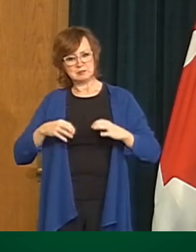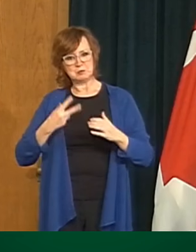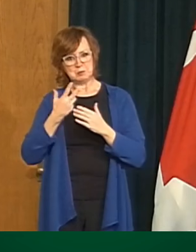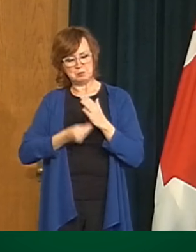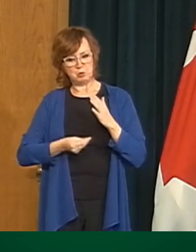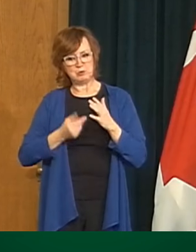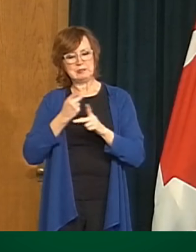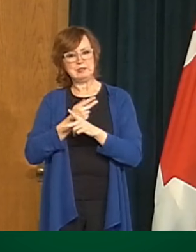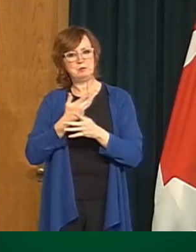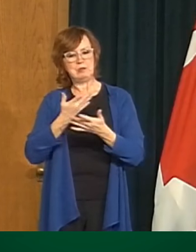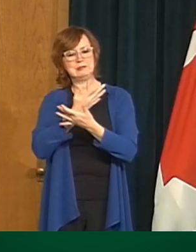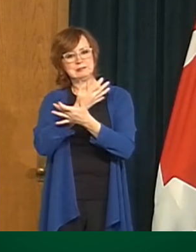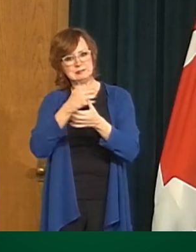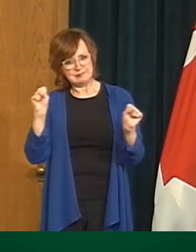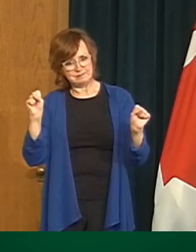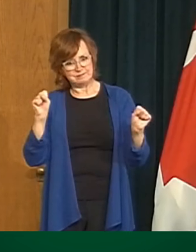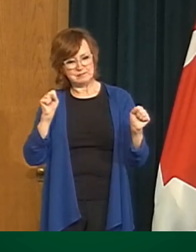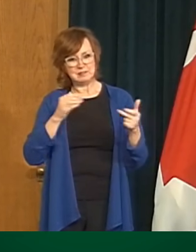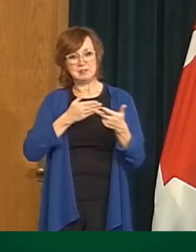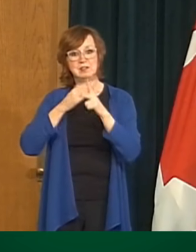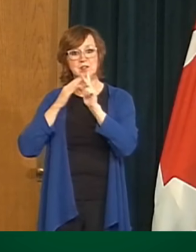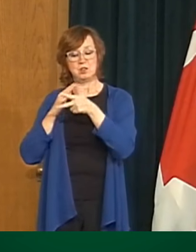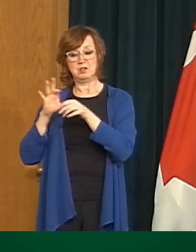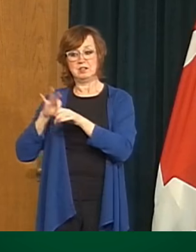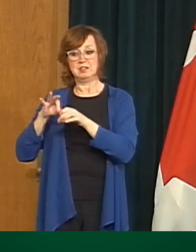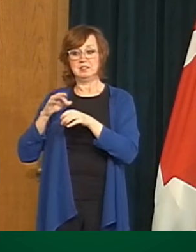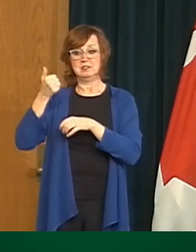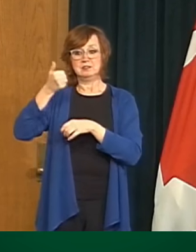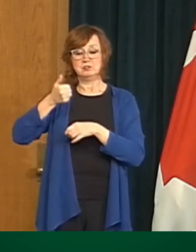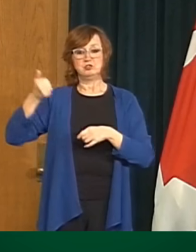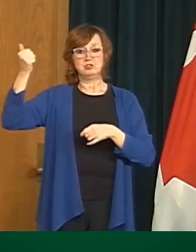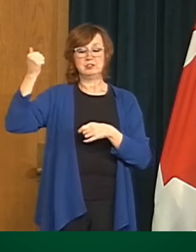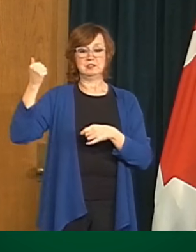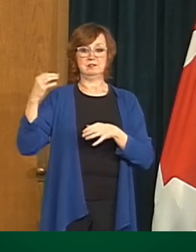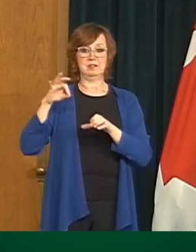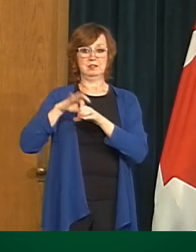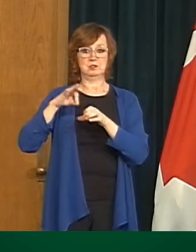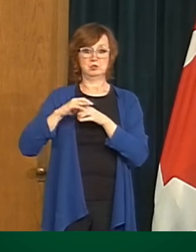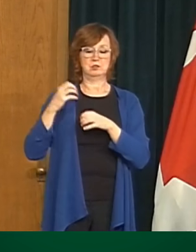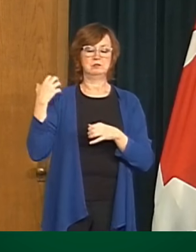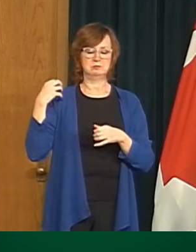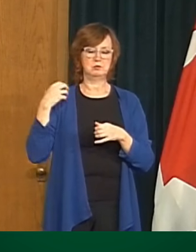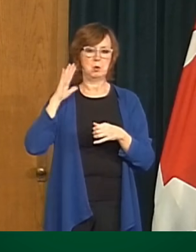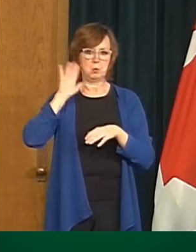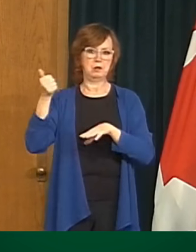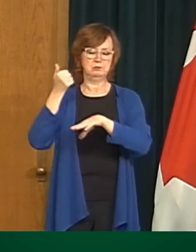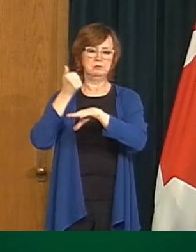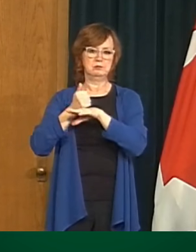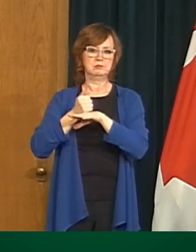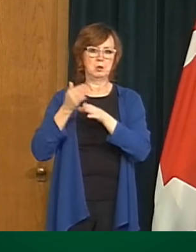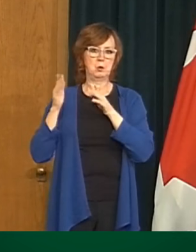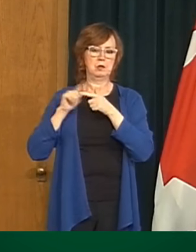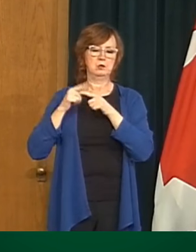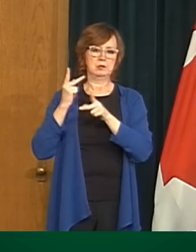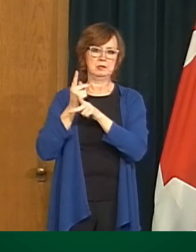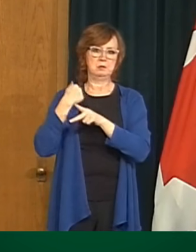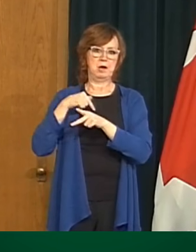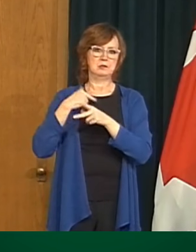the Chief Electoral Officer will be able to put in just such parameters for us to conduct a safe election here this